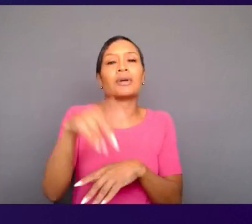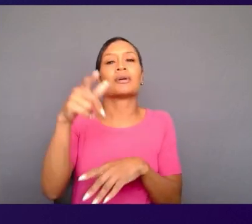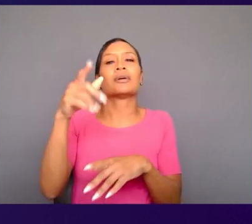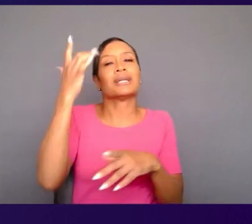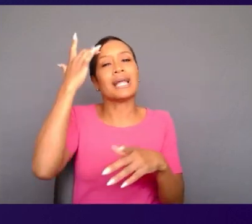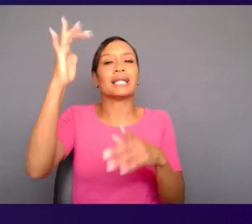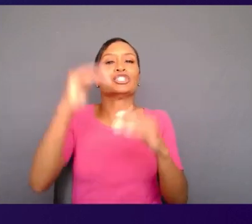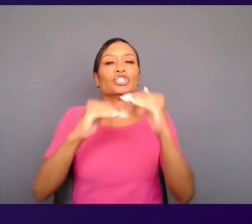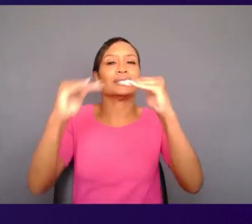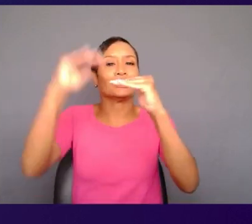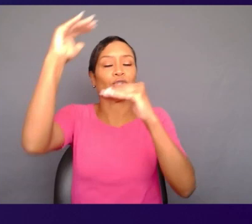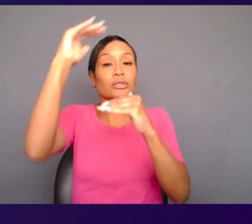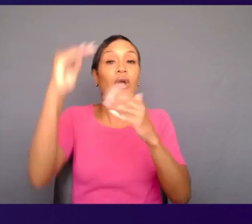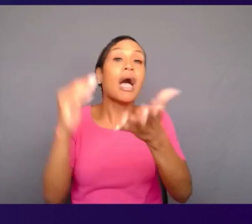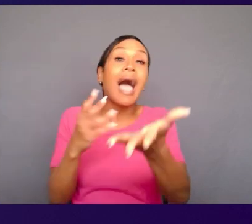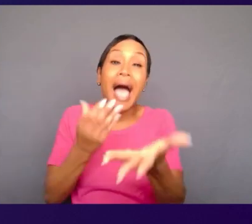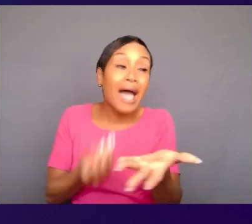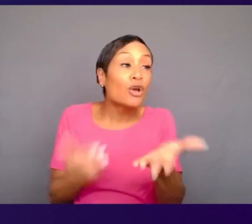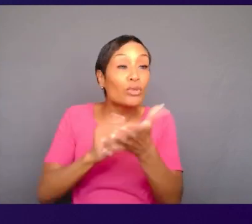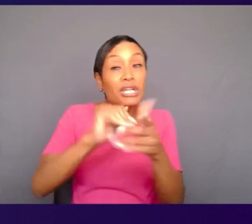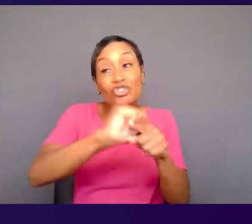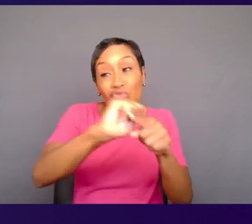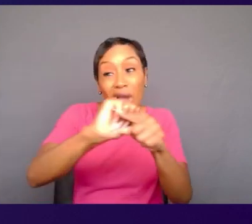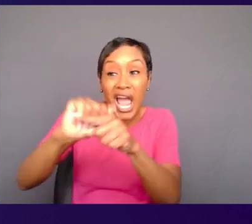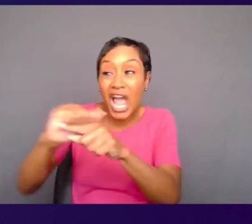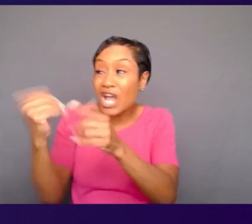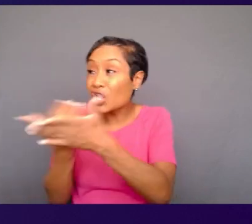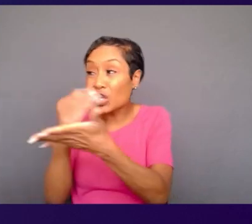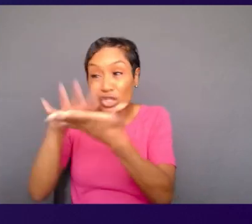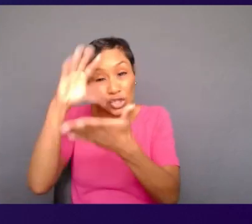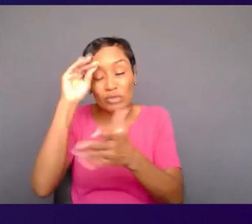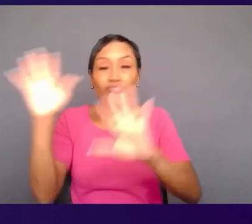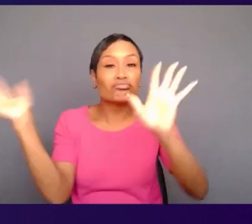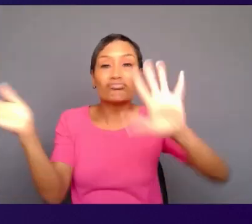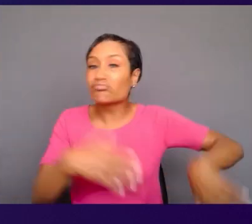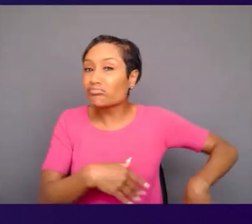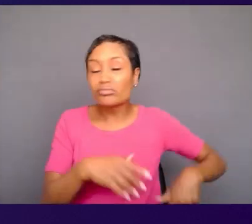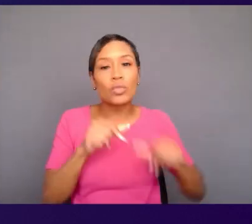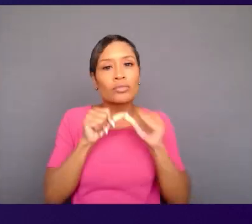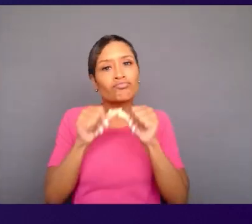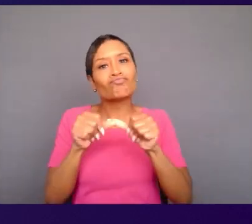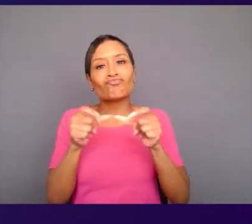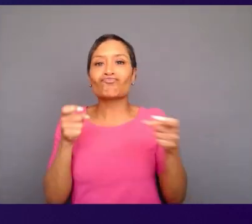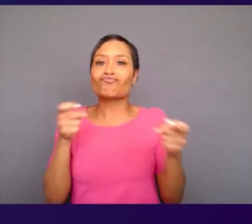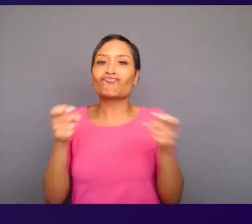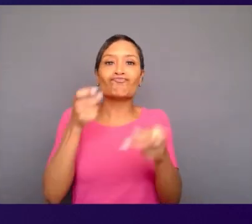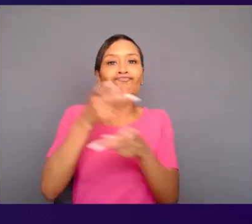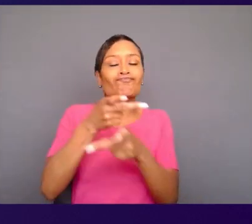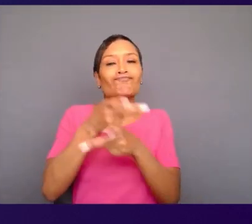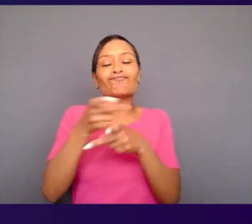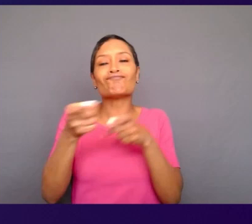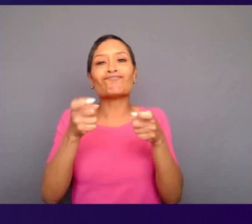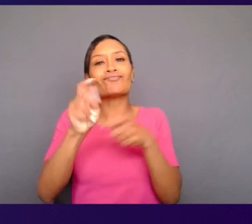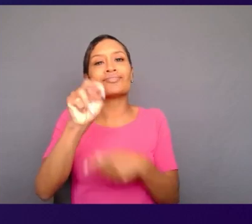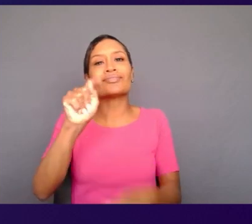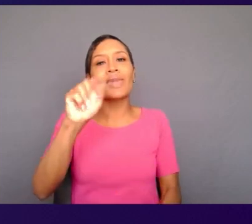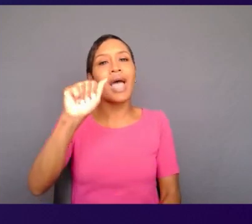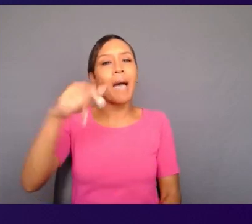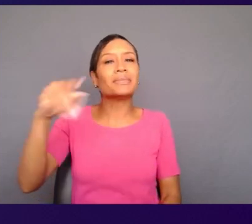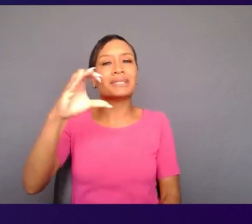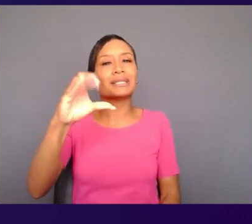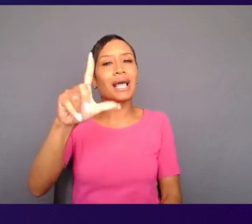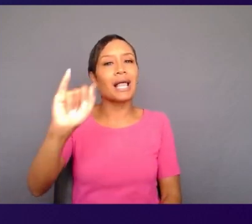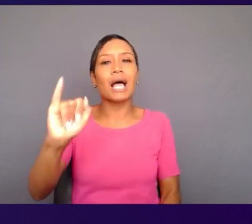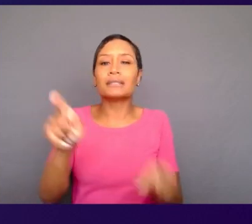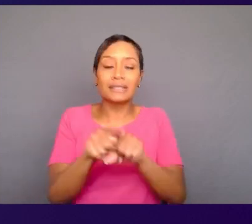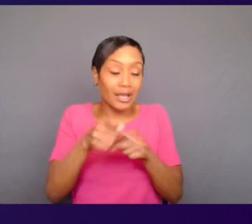also didn't have to retrain our guys to learn a new technology. We could just continue to manage the NetApp CLI just like we were managing